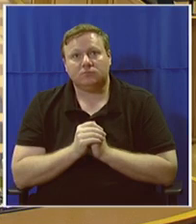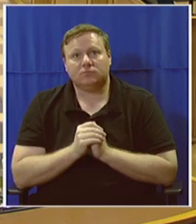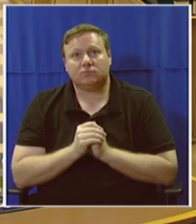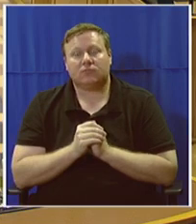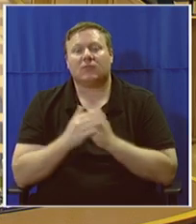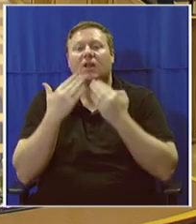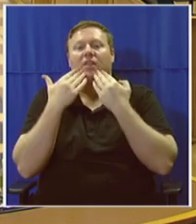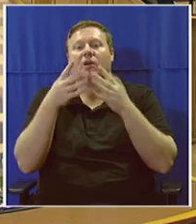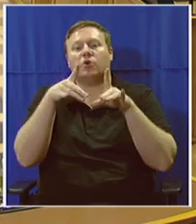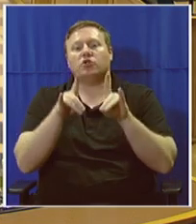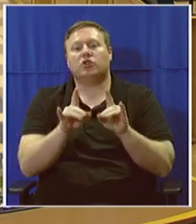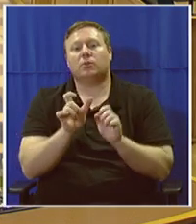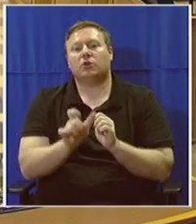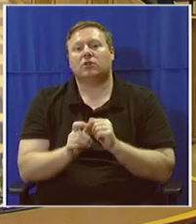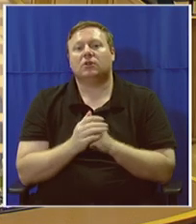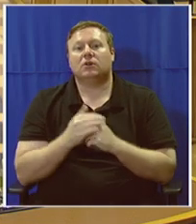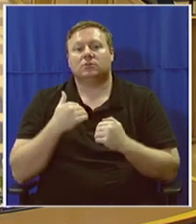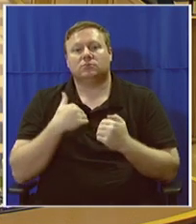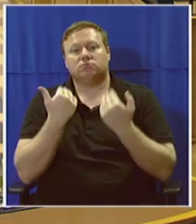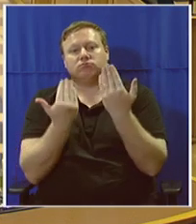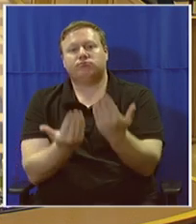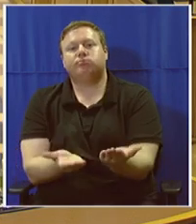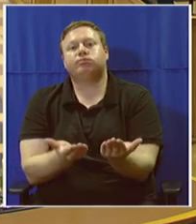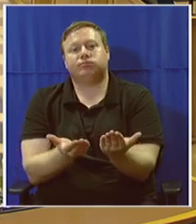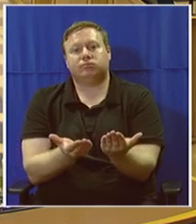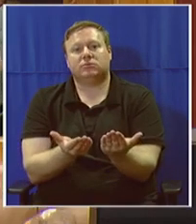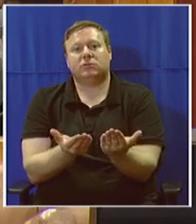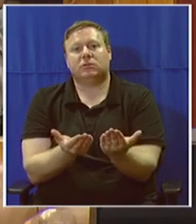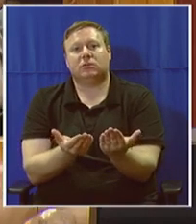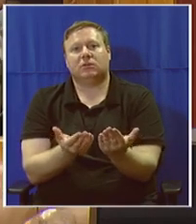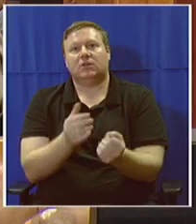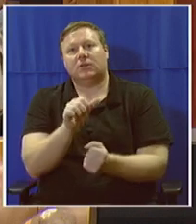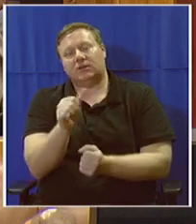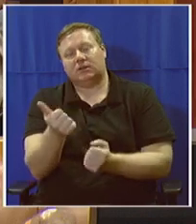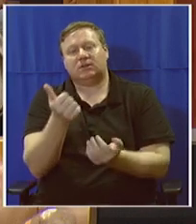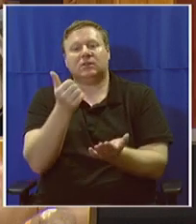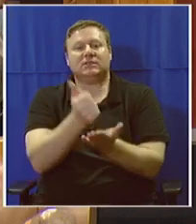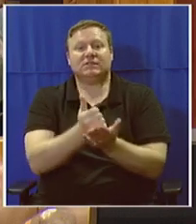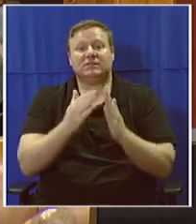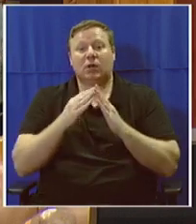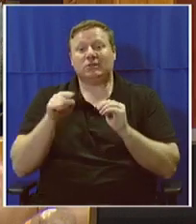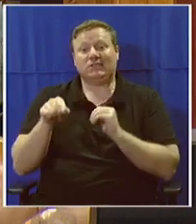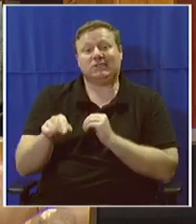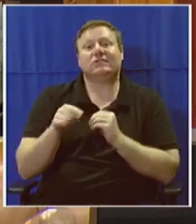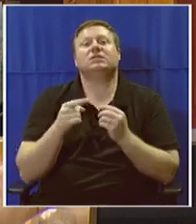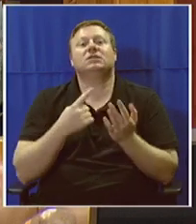Thank you, House Chair. I move on behalf of the ANC that in the next sitting, the House